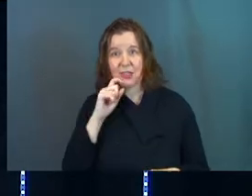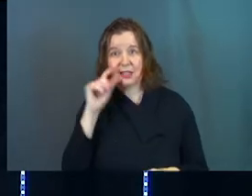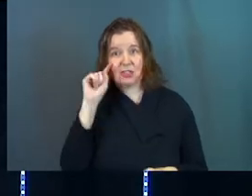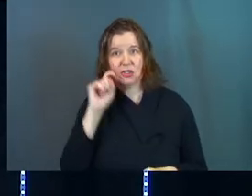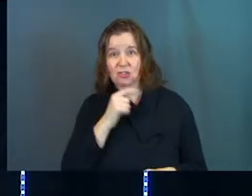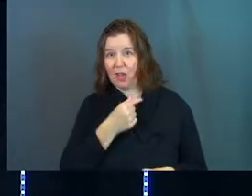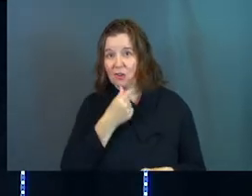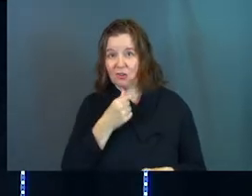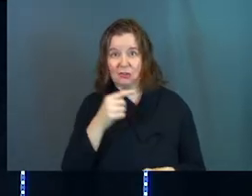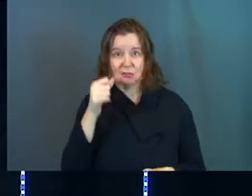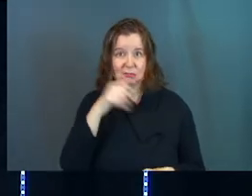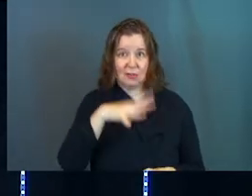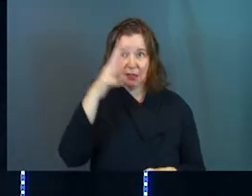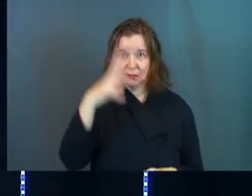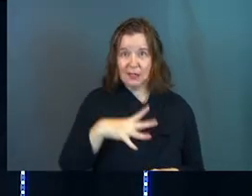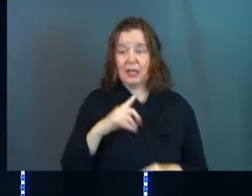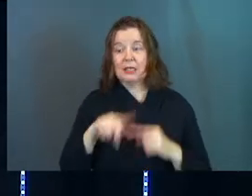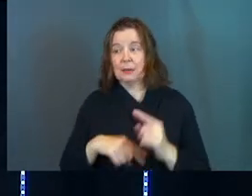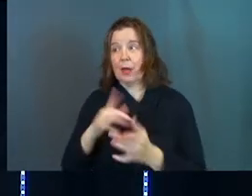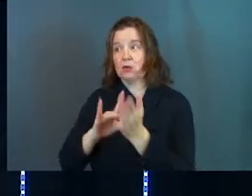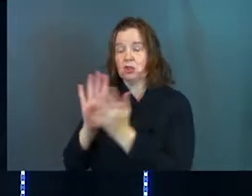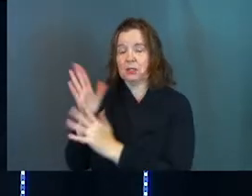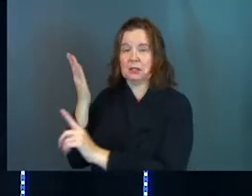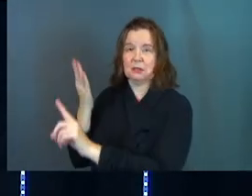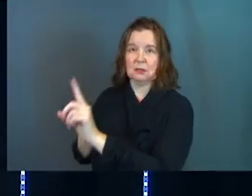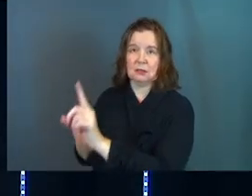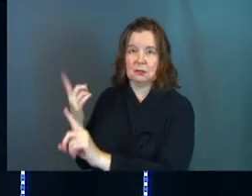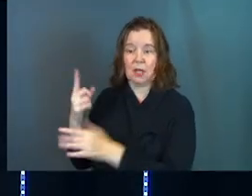and gender. It's about Jesus.